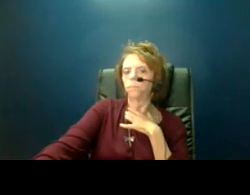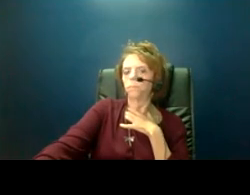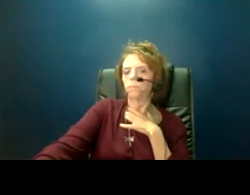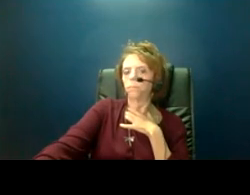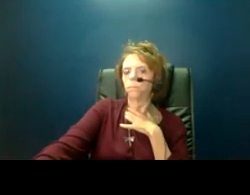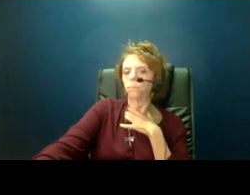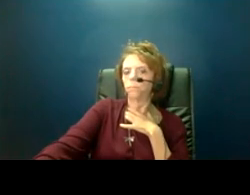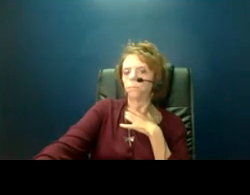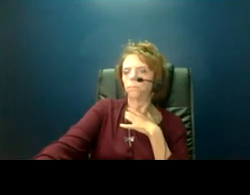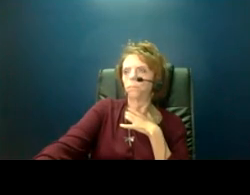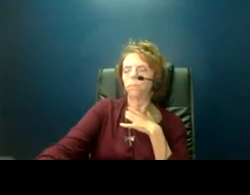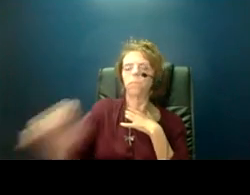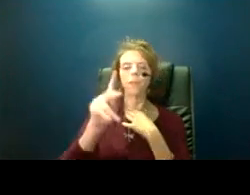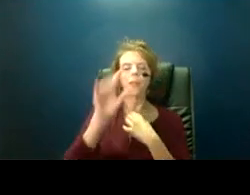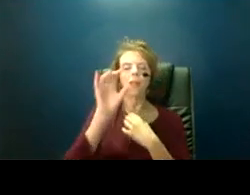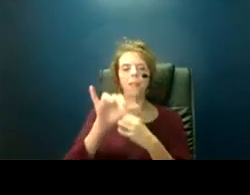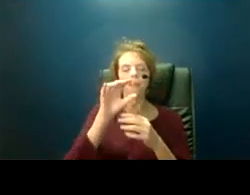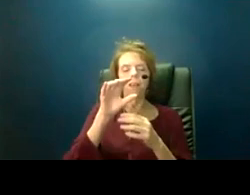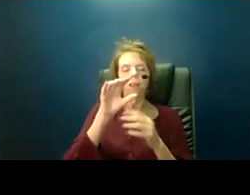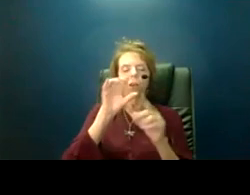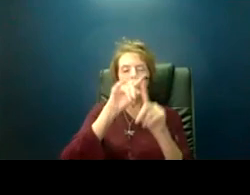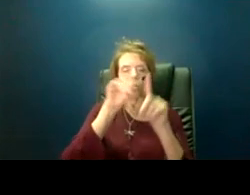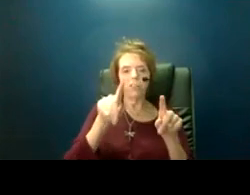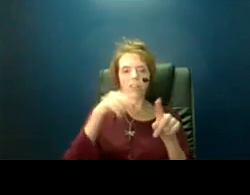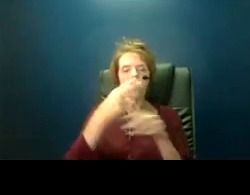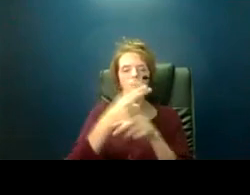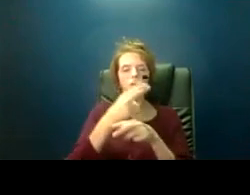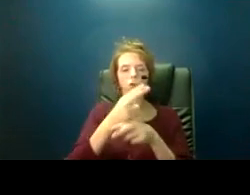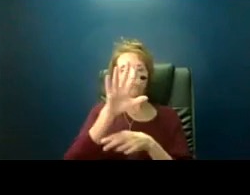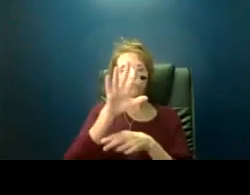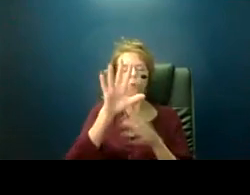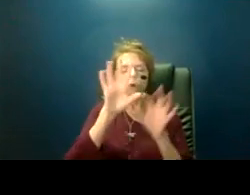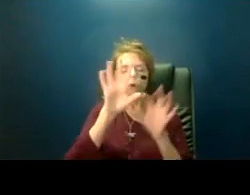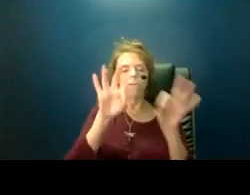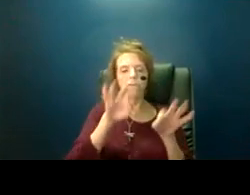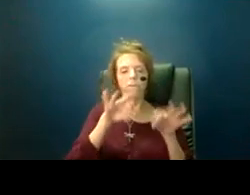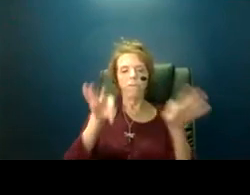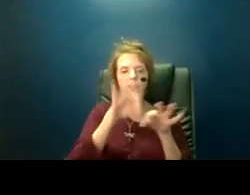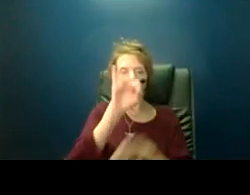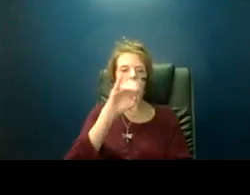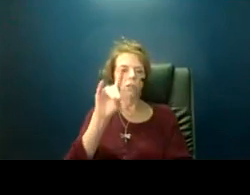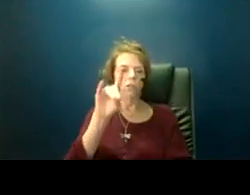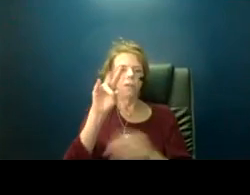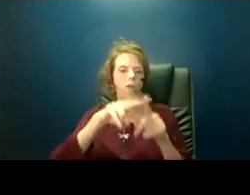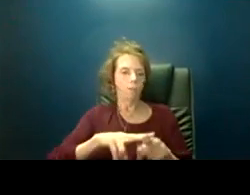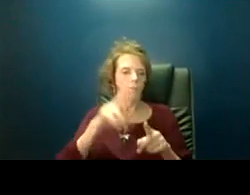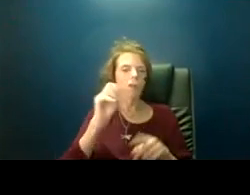I see Seth's question. I would use your field vocabulary. So the whole,